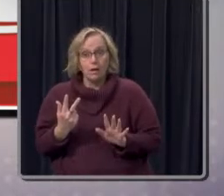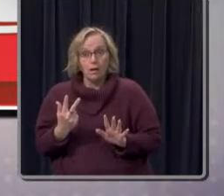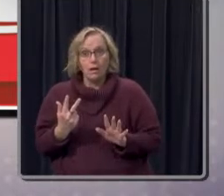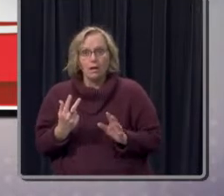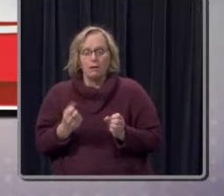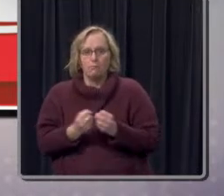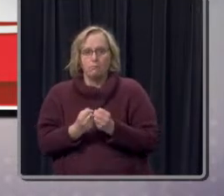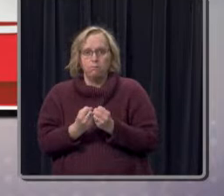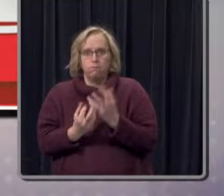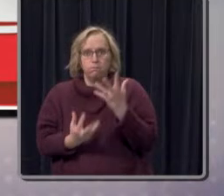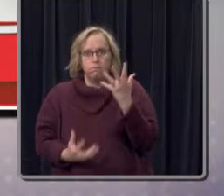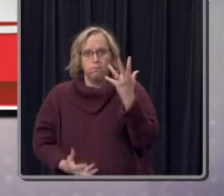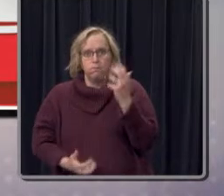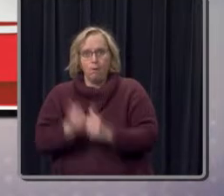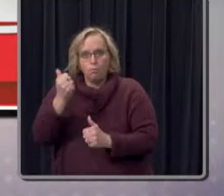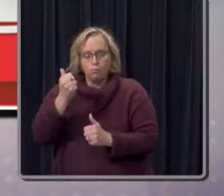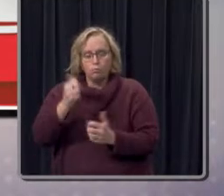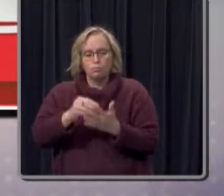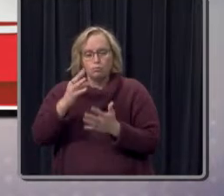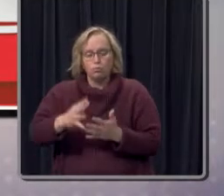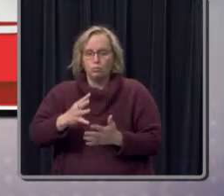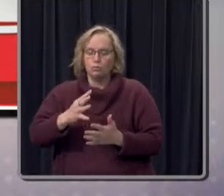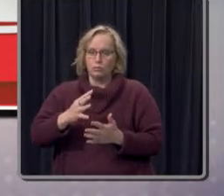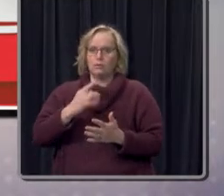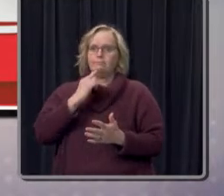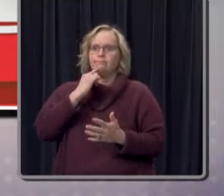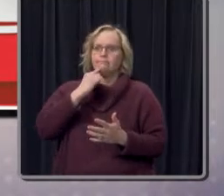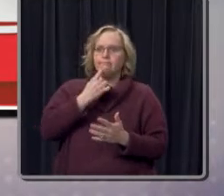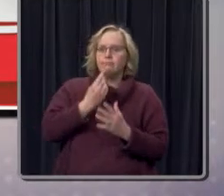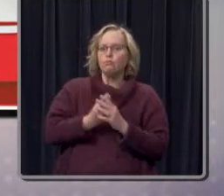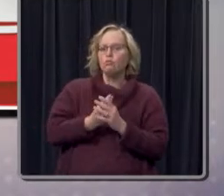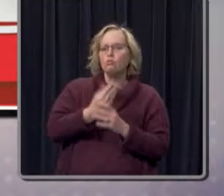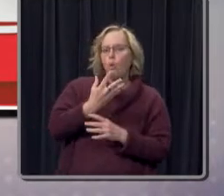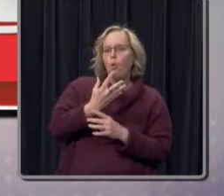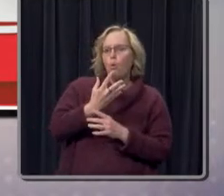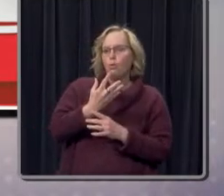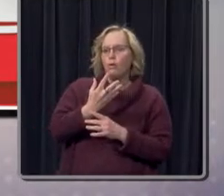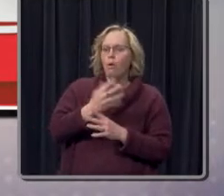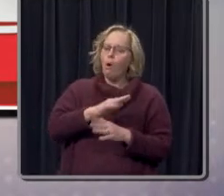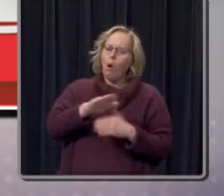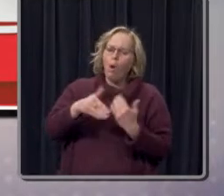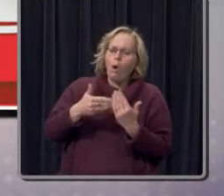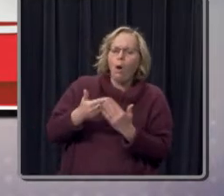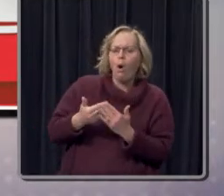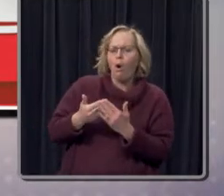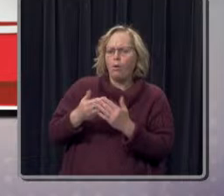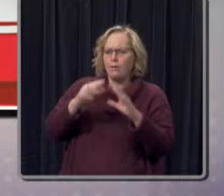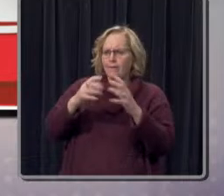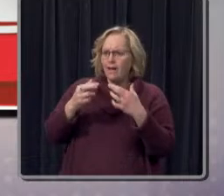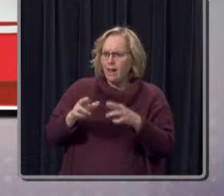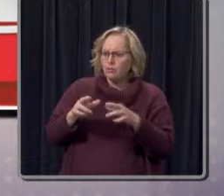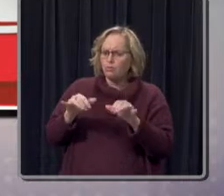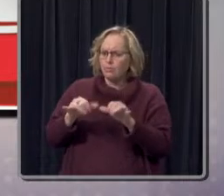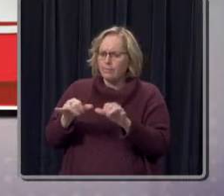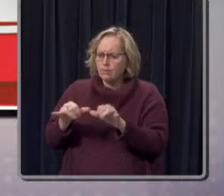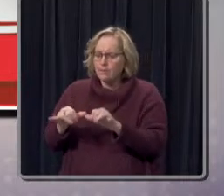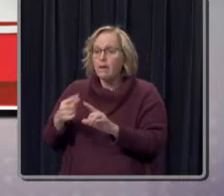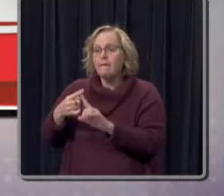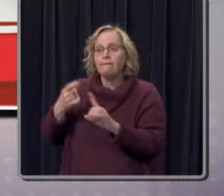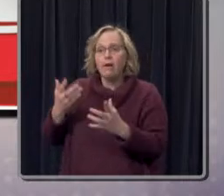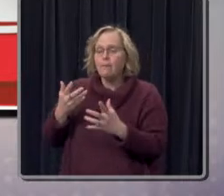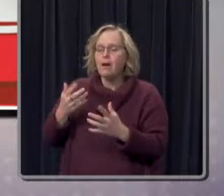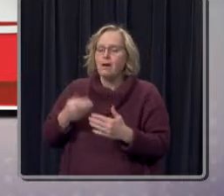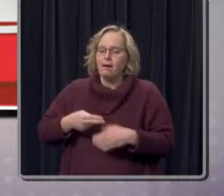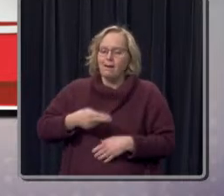vast majority of their students have made significant growth on all the measures that they have in the classroom as a result of high quality